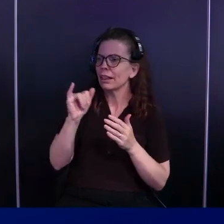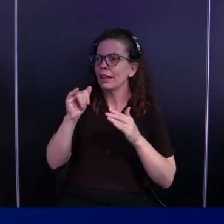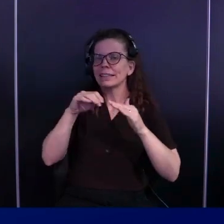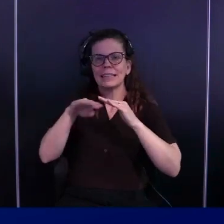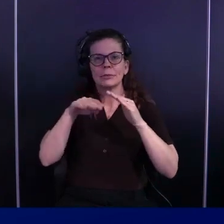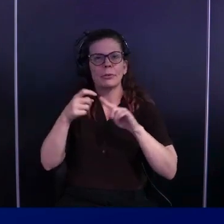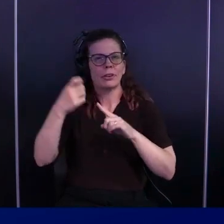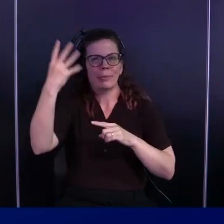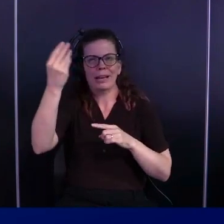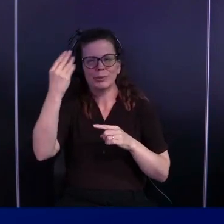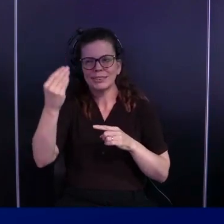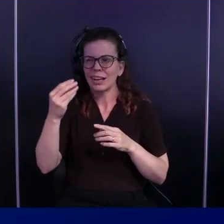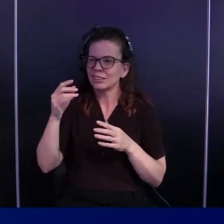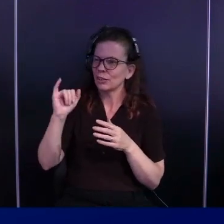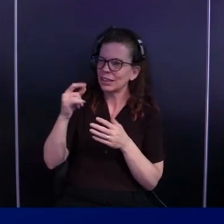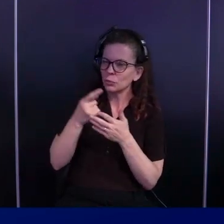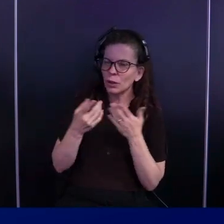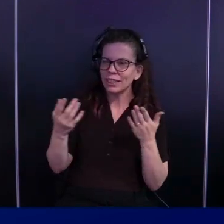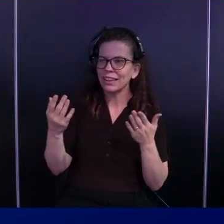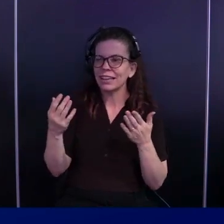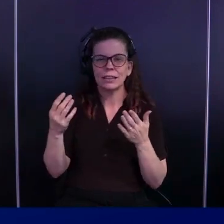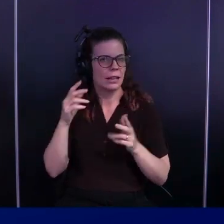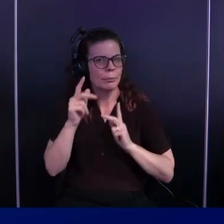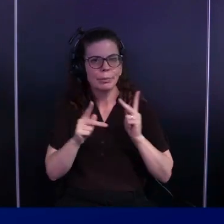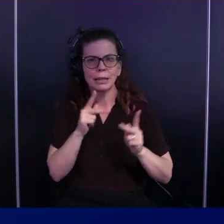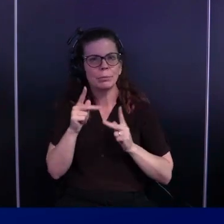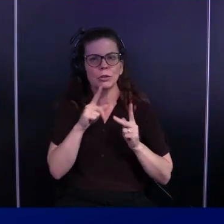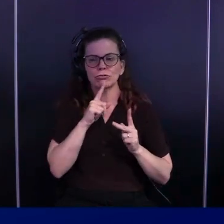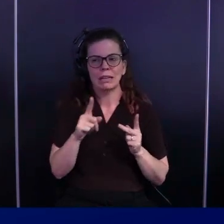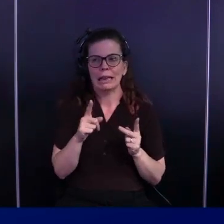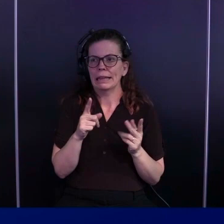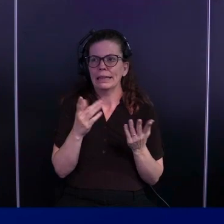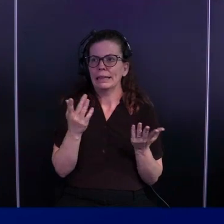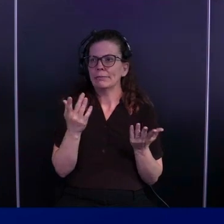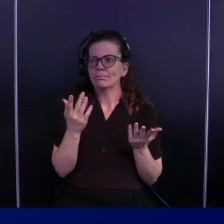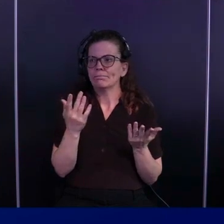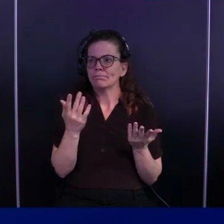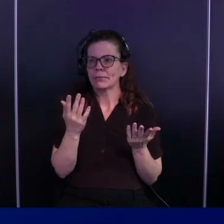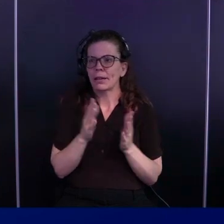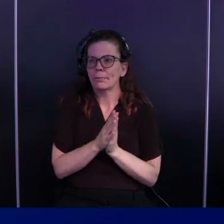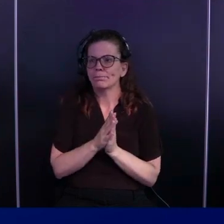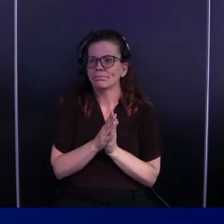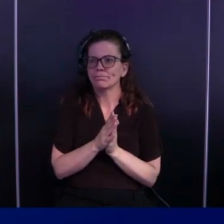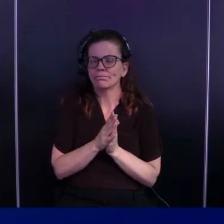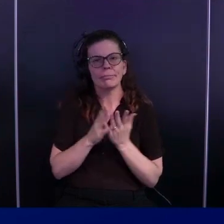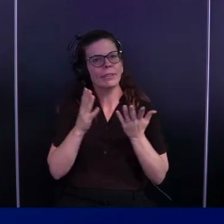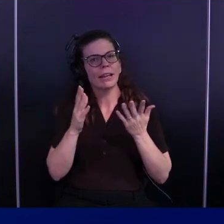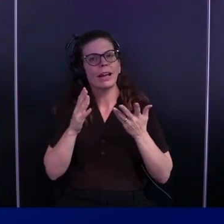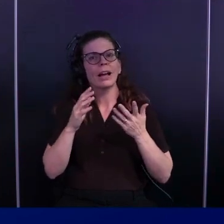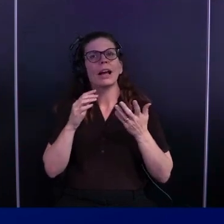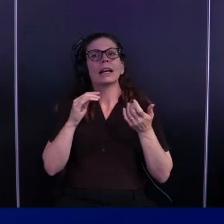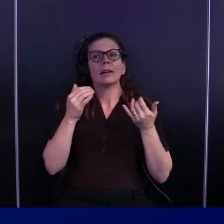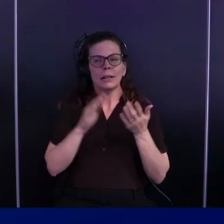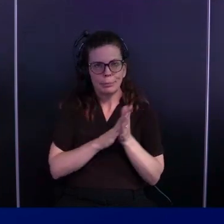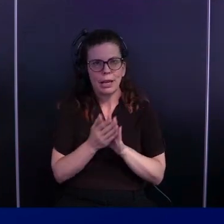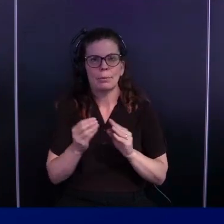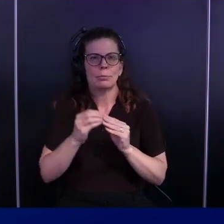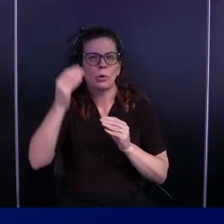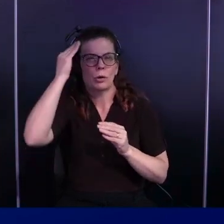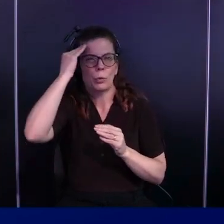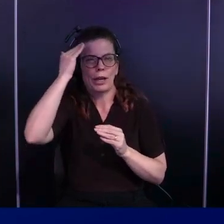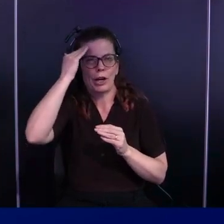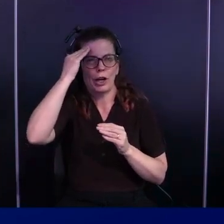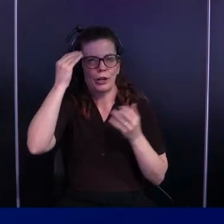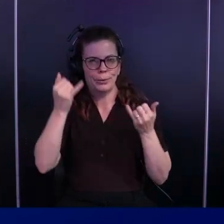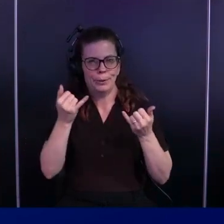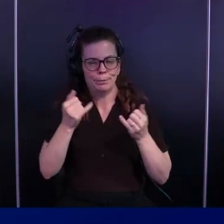the outside. So that's kind of one thing that people are really kind of starting to become more and more aware of, right? The